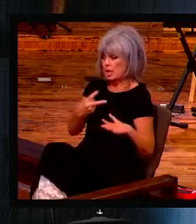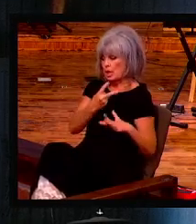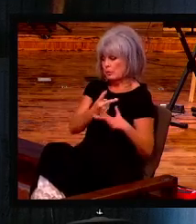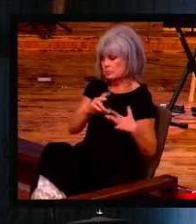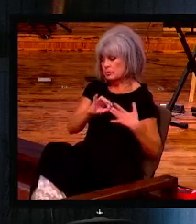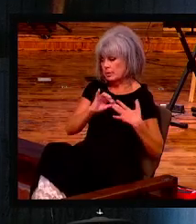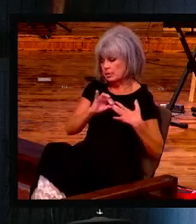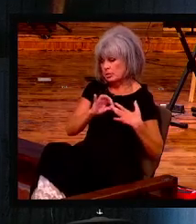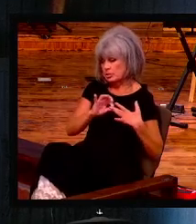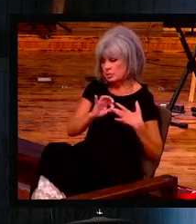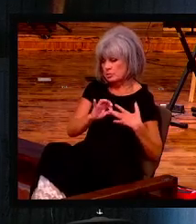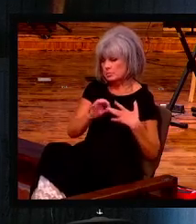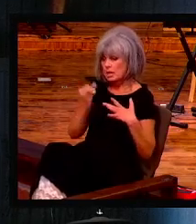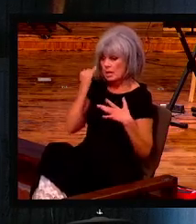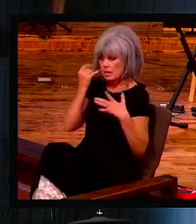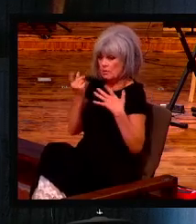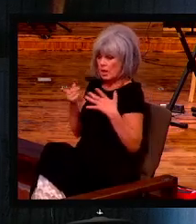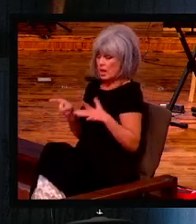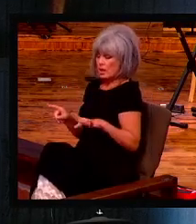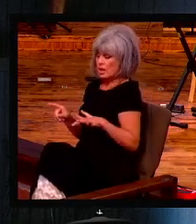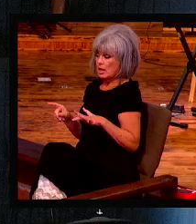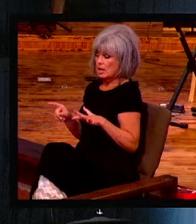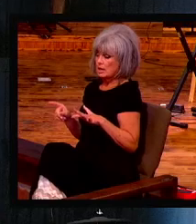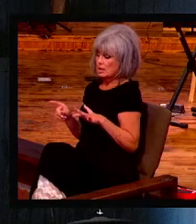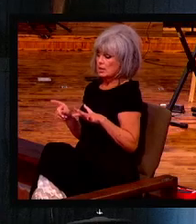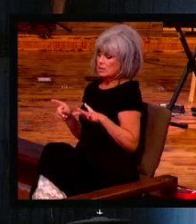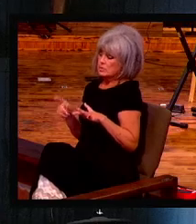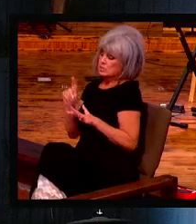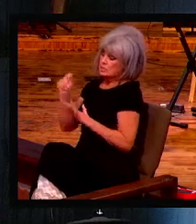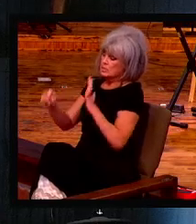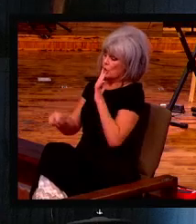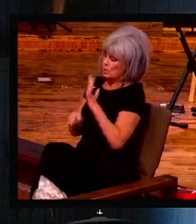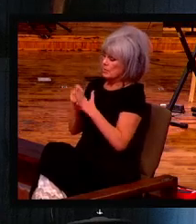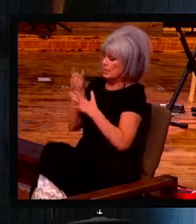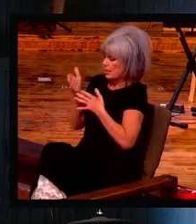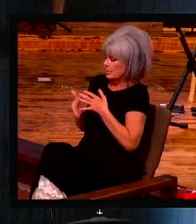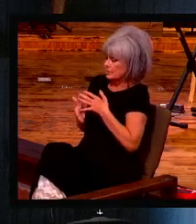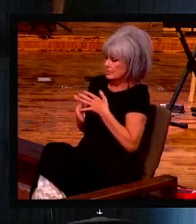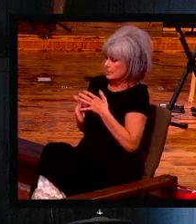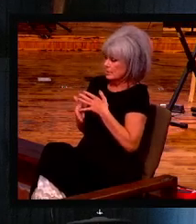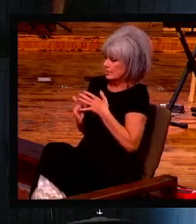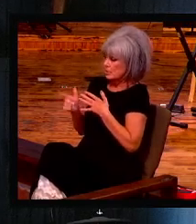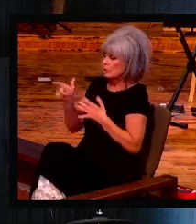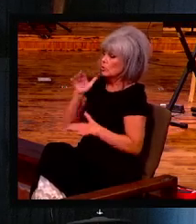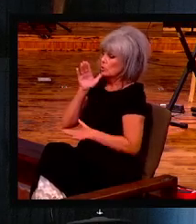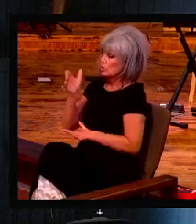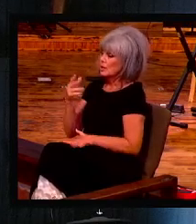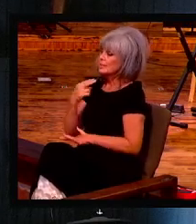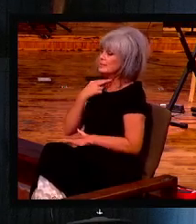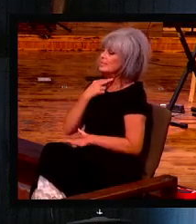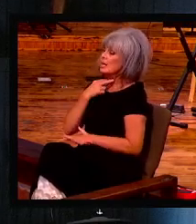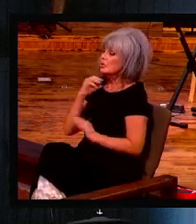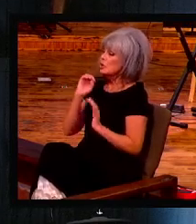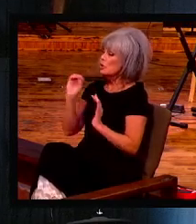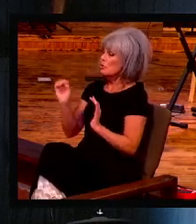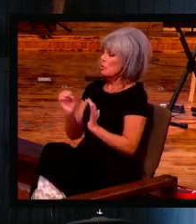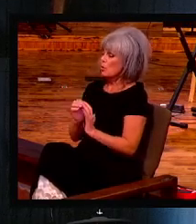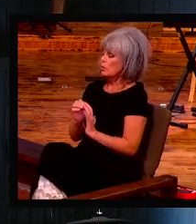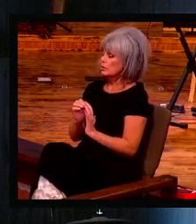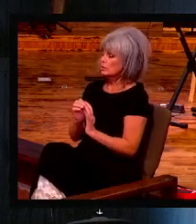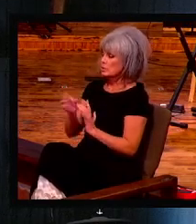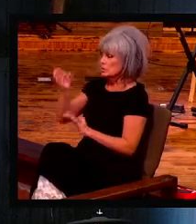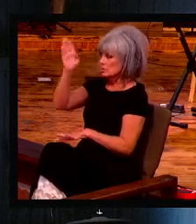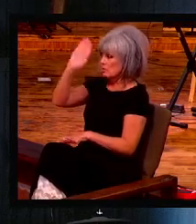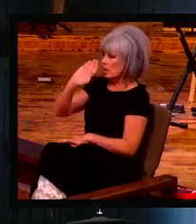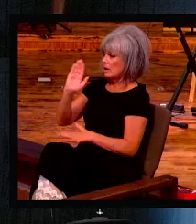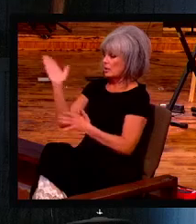in the event that there's a season that ends, you will not get stuck any longer. So God brings relationships